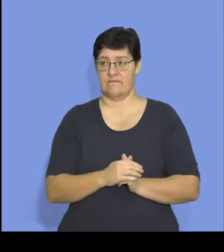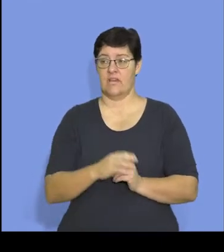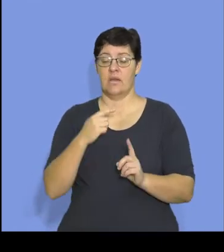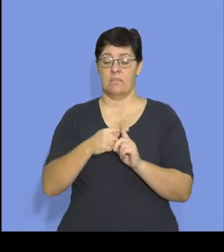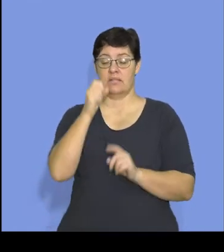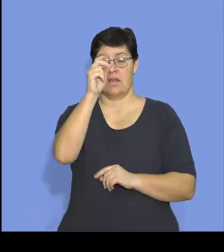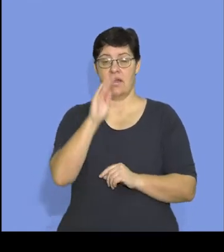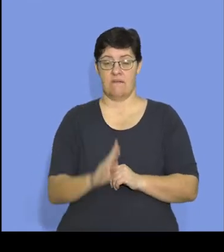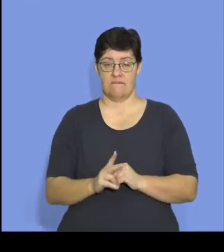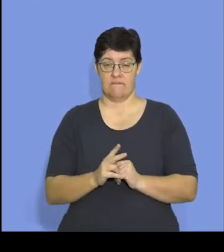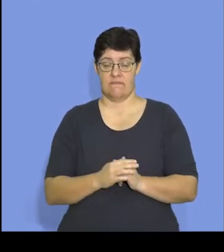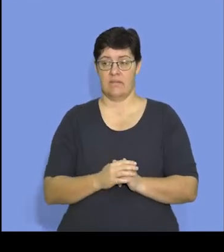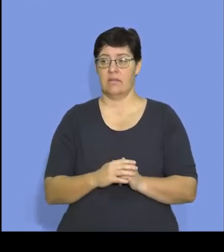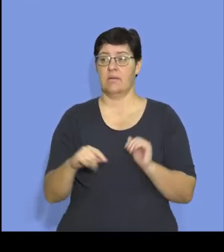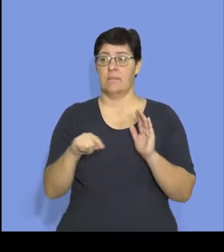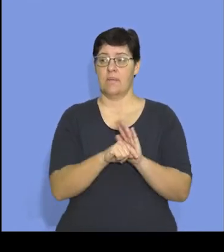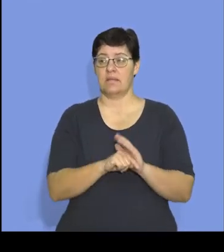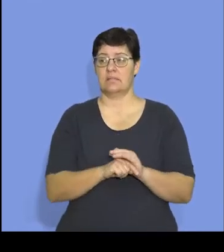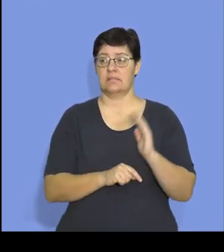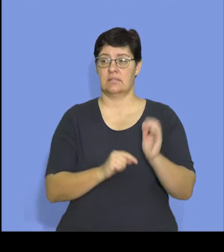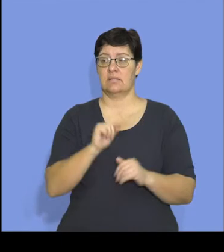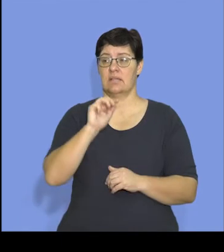half minus 9,8,